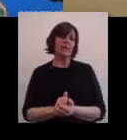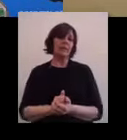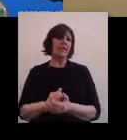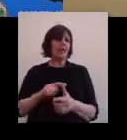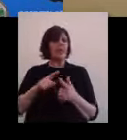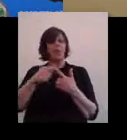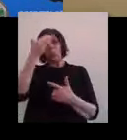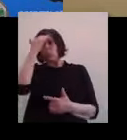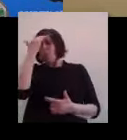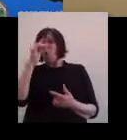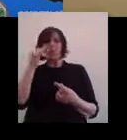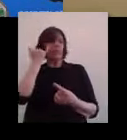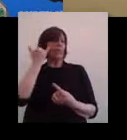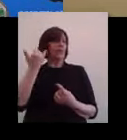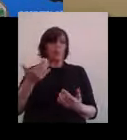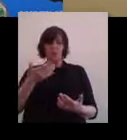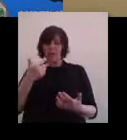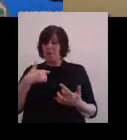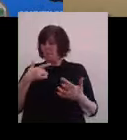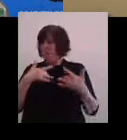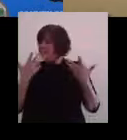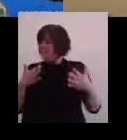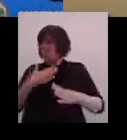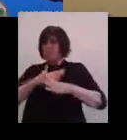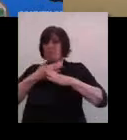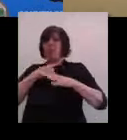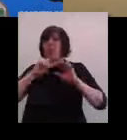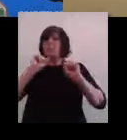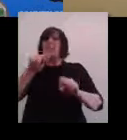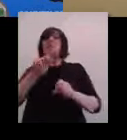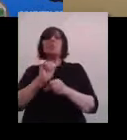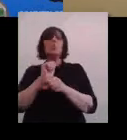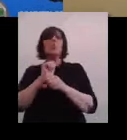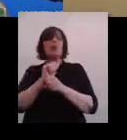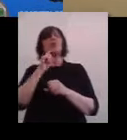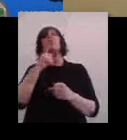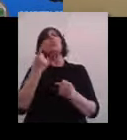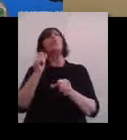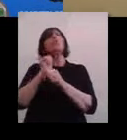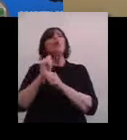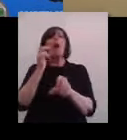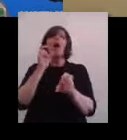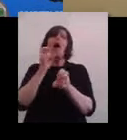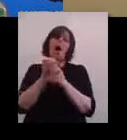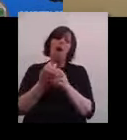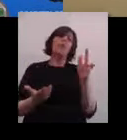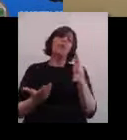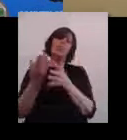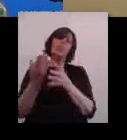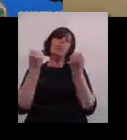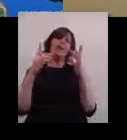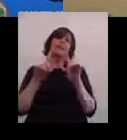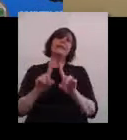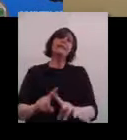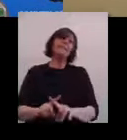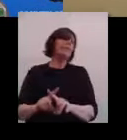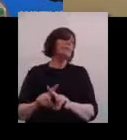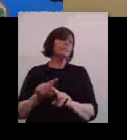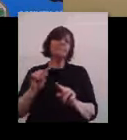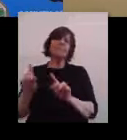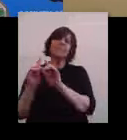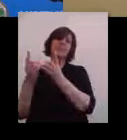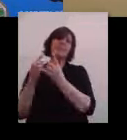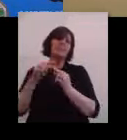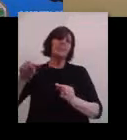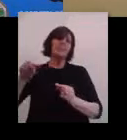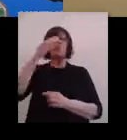And so we are working very hard through a number of sources. Of course, everyone knows about the Abbott Laboratory one, and I